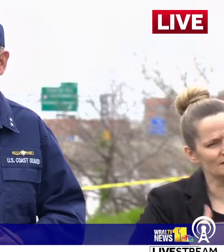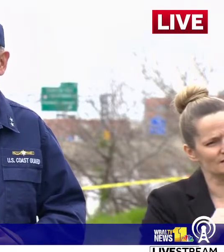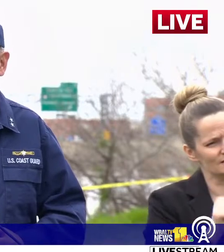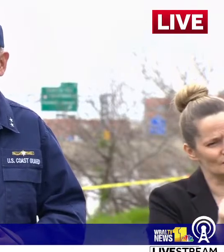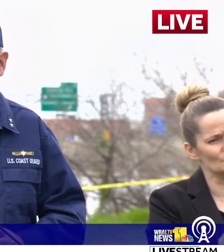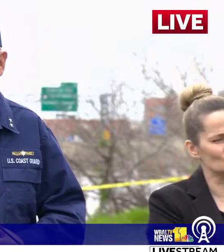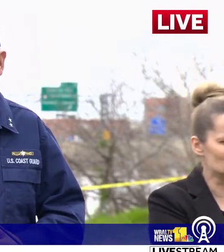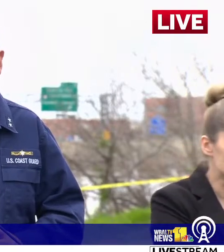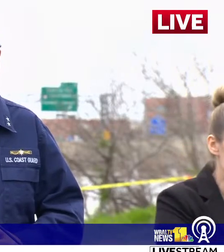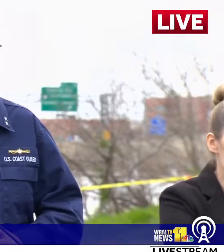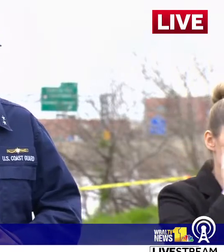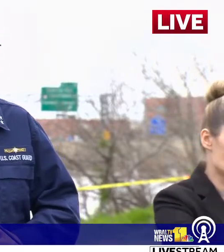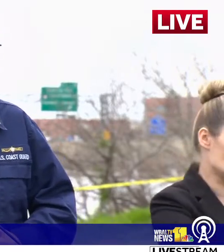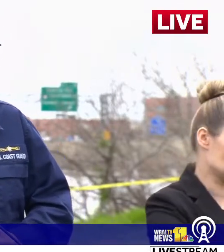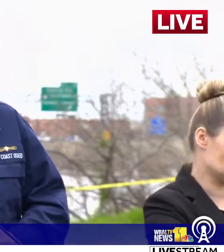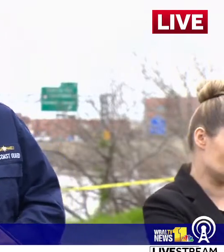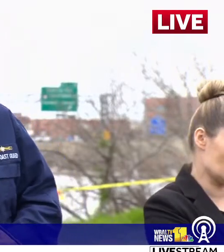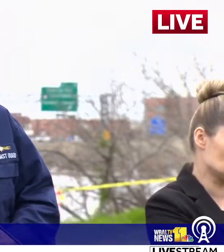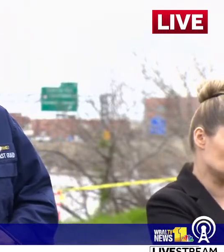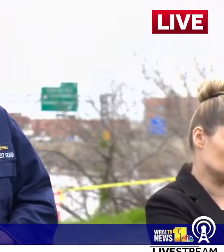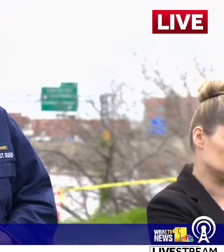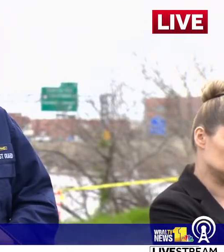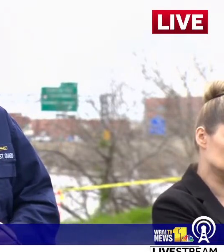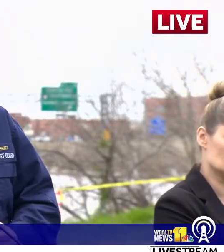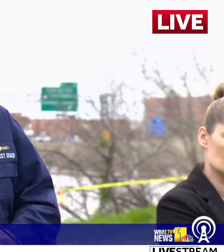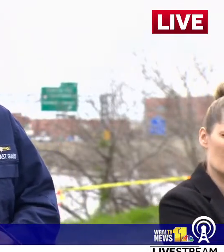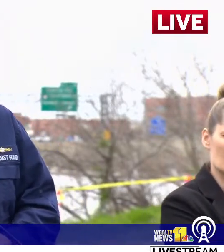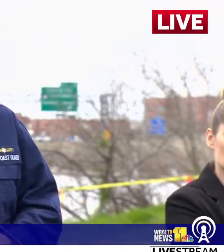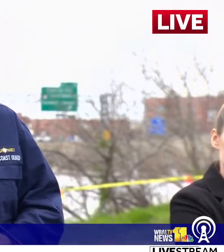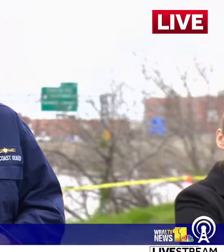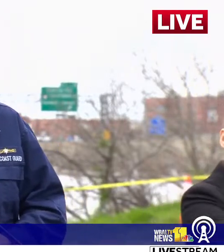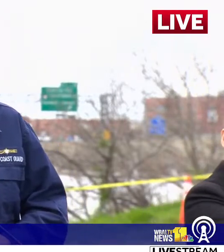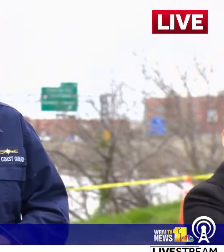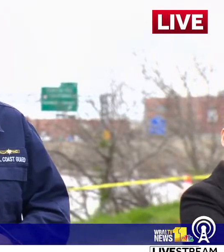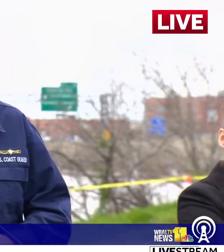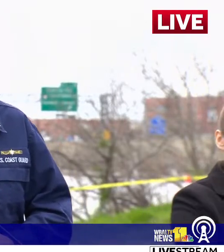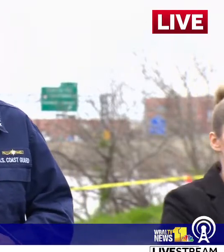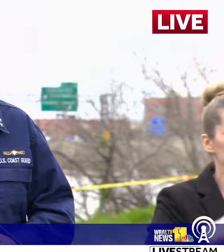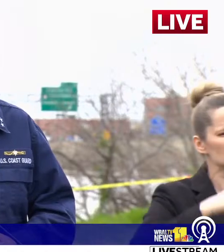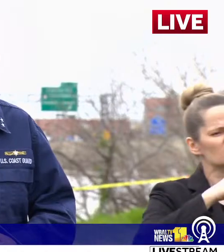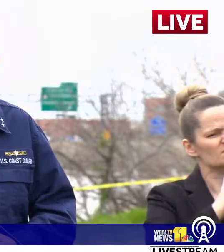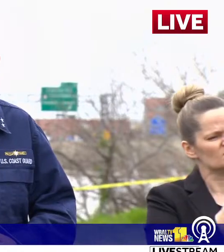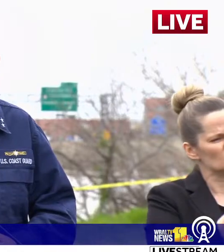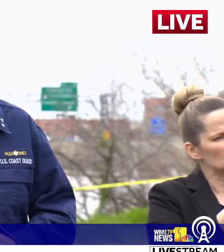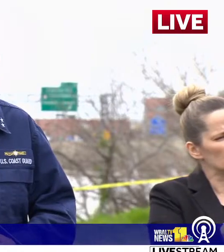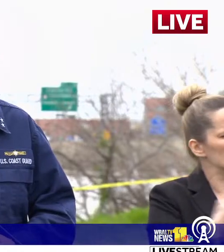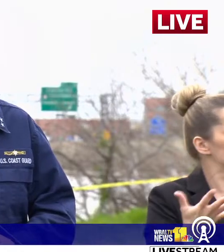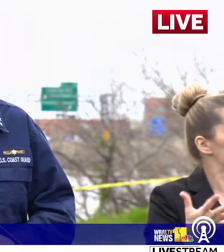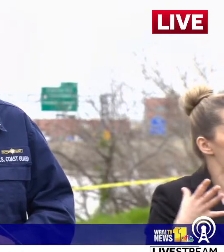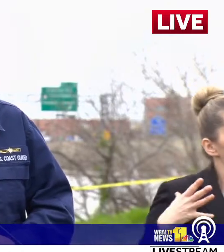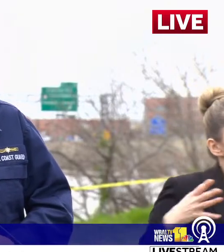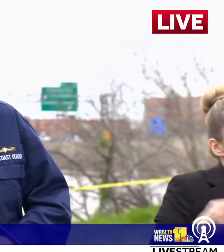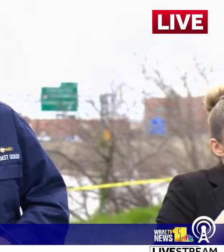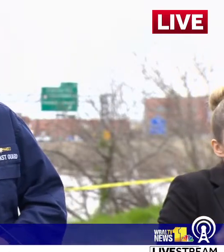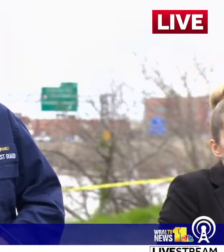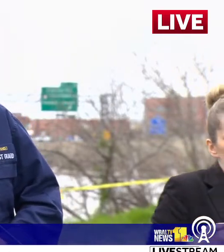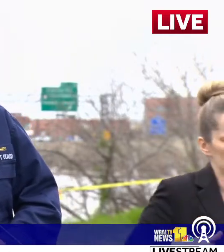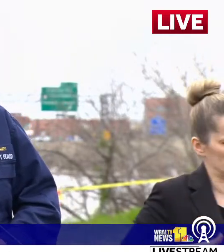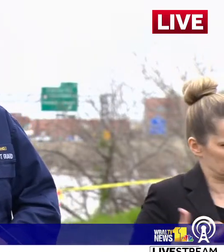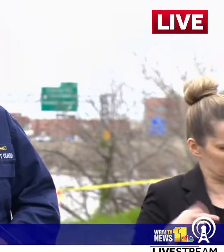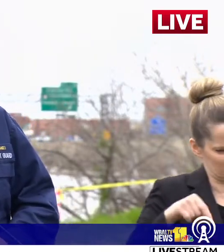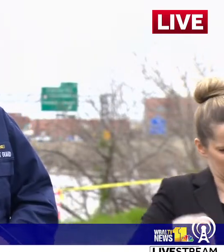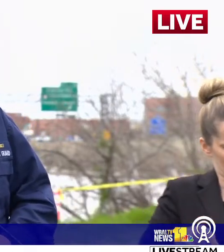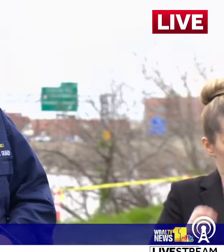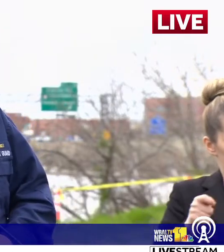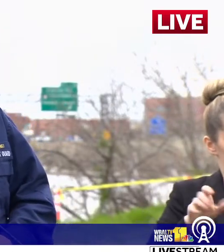of the people that were impacted by this. I want to give you a very brief update on some of the things that are happening in the Unified Command.